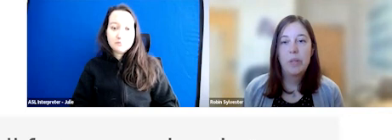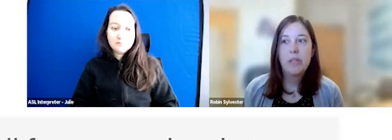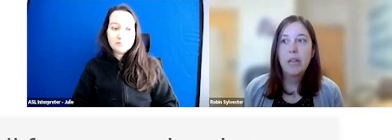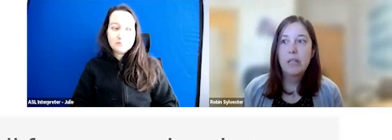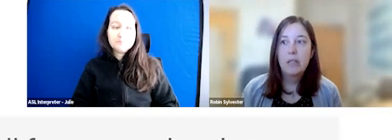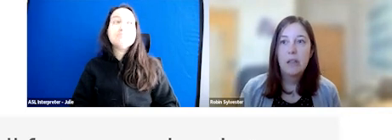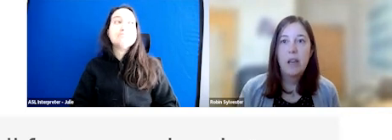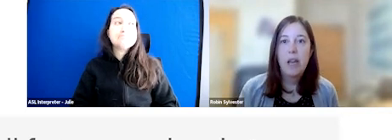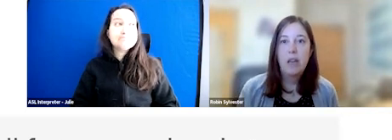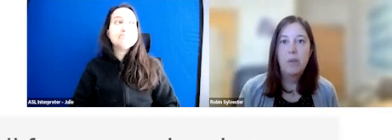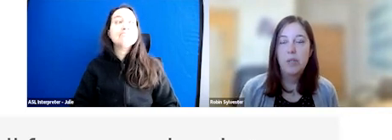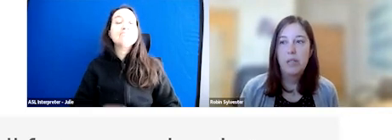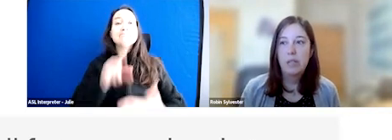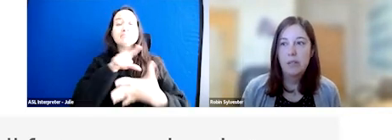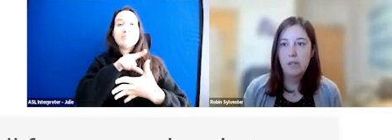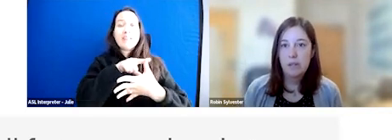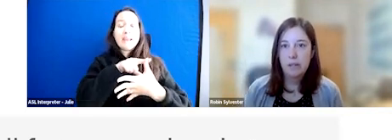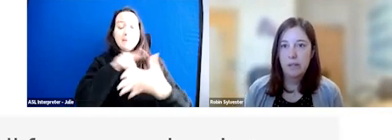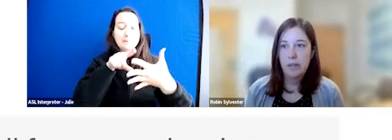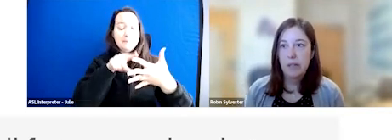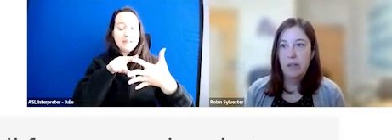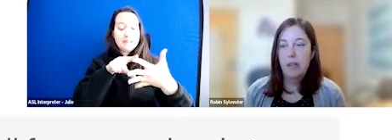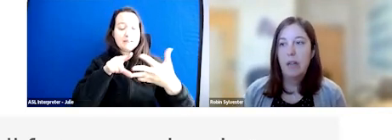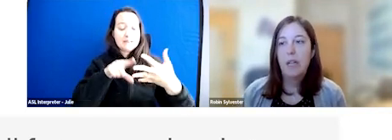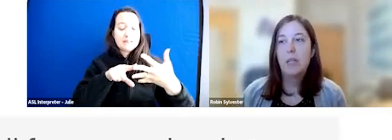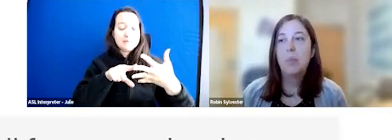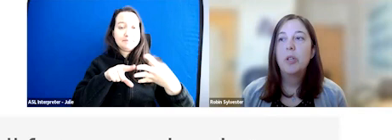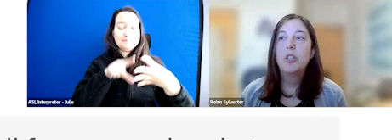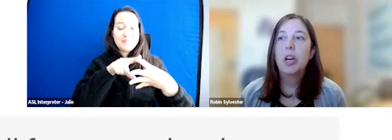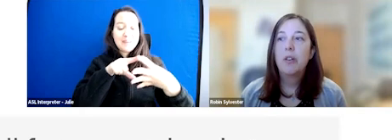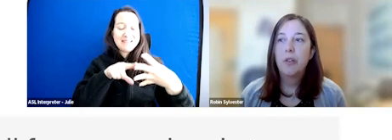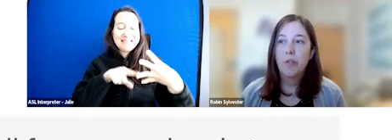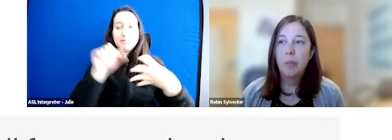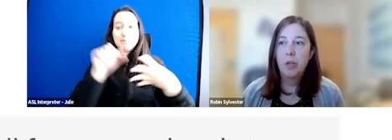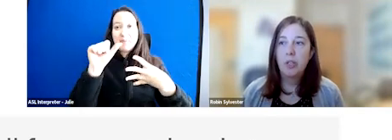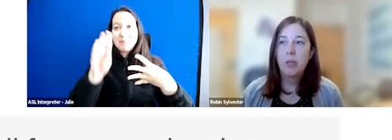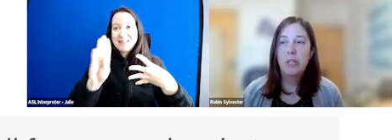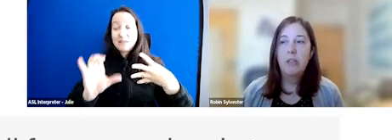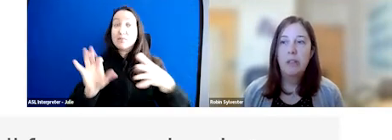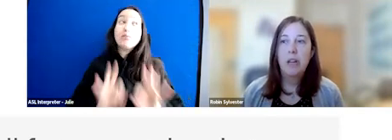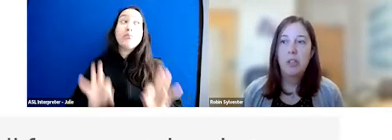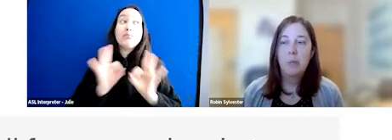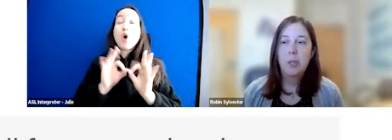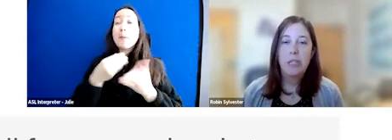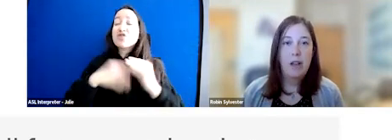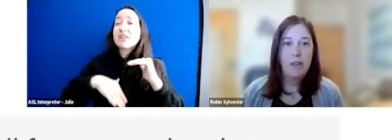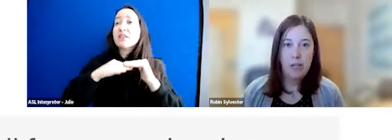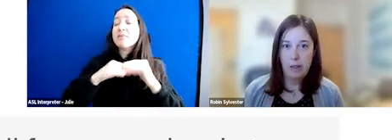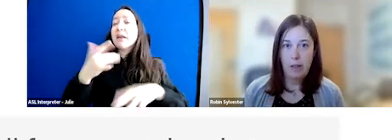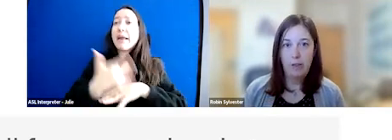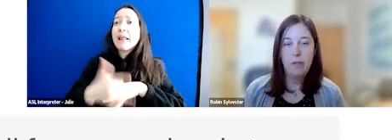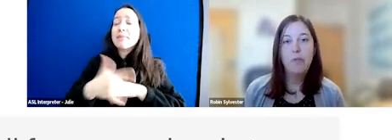So I would select A through C. It's important to check for the budget limit, the eligibility,